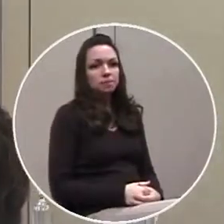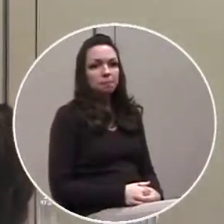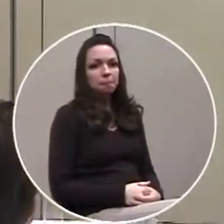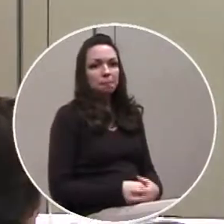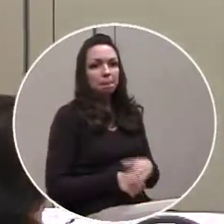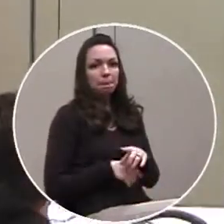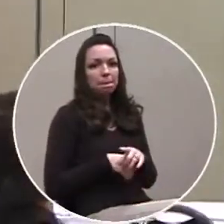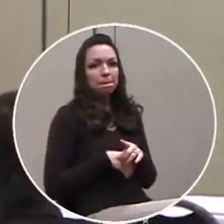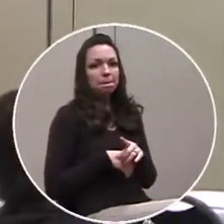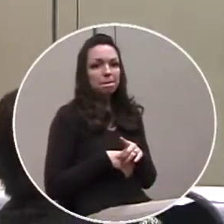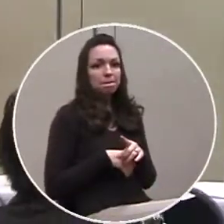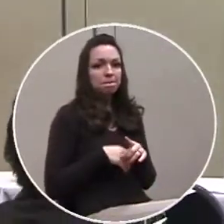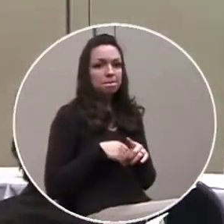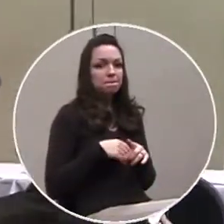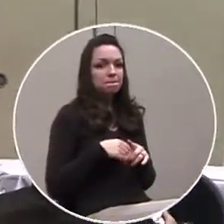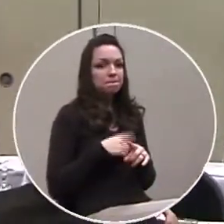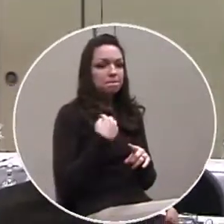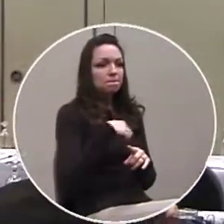Yes?